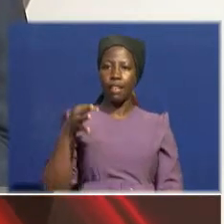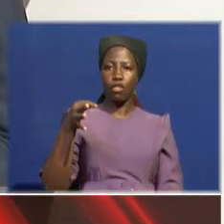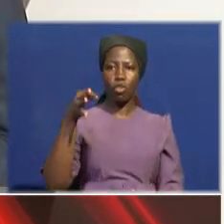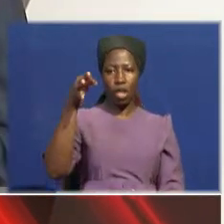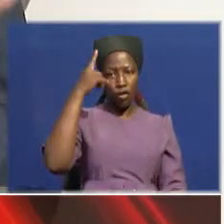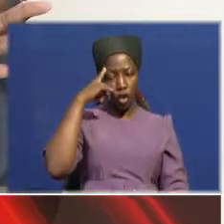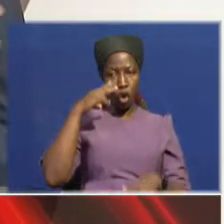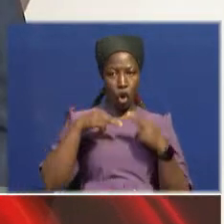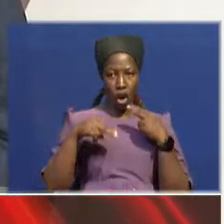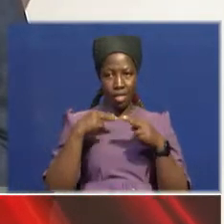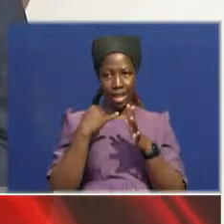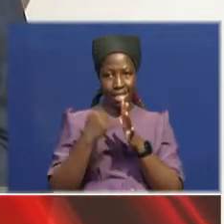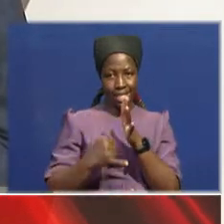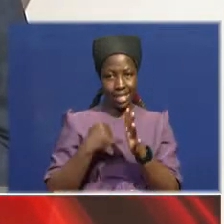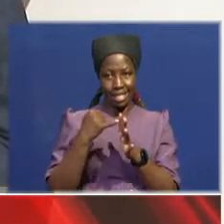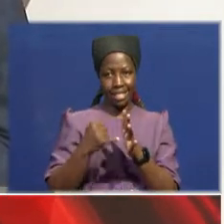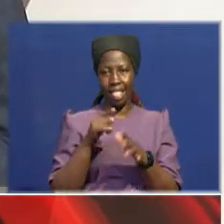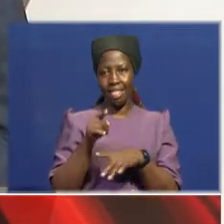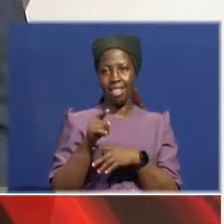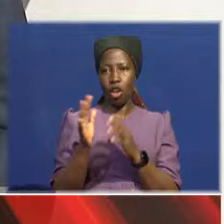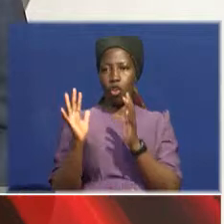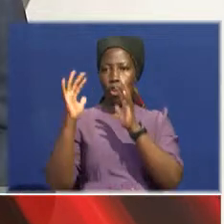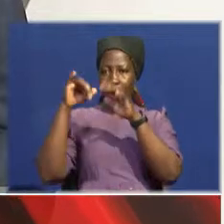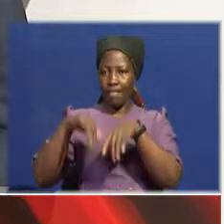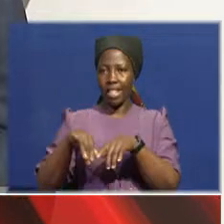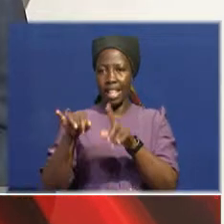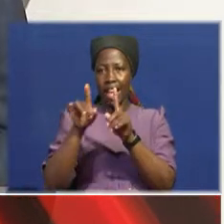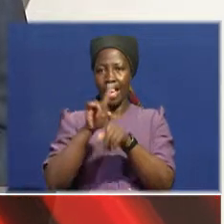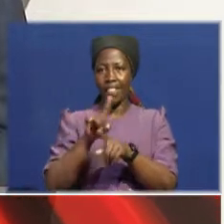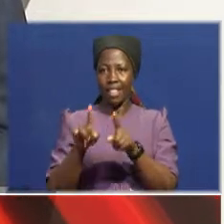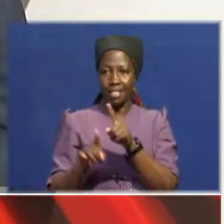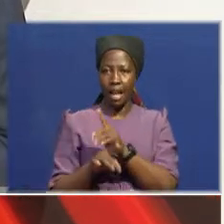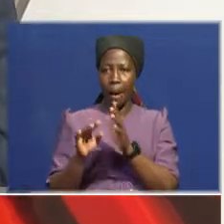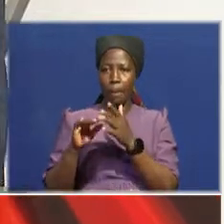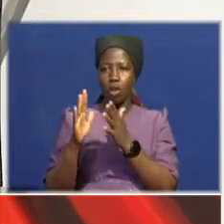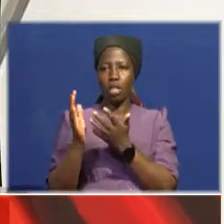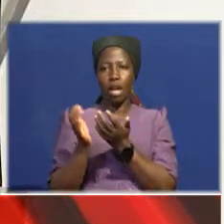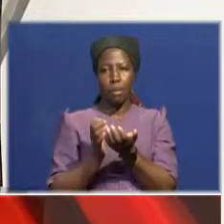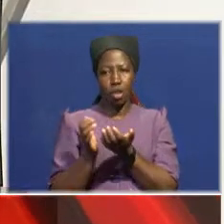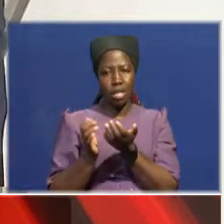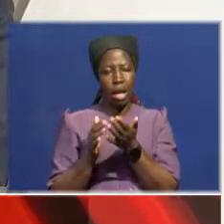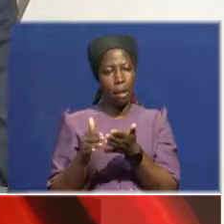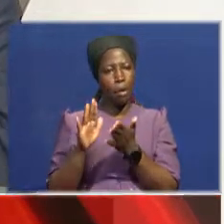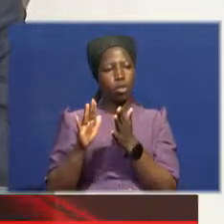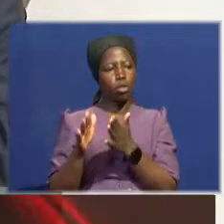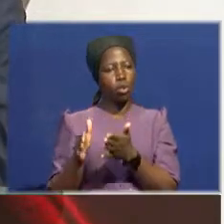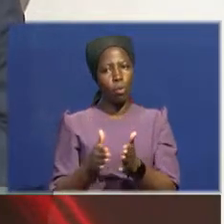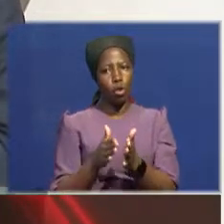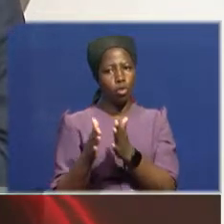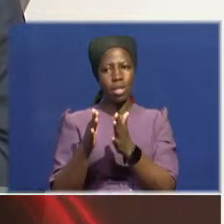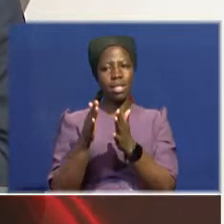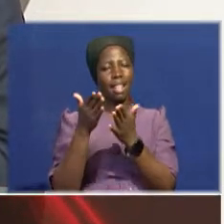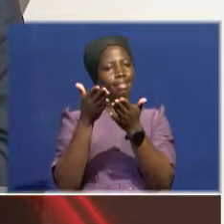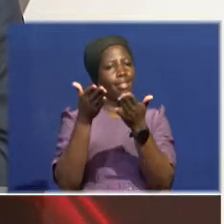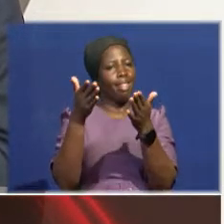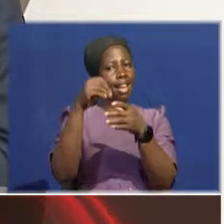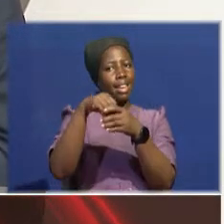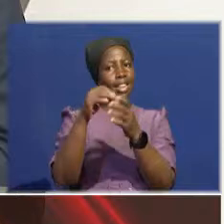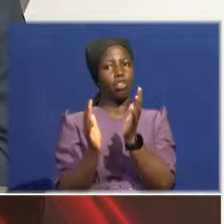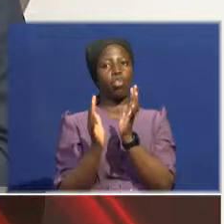hotel industry is conferencing. Mm-hmm. Everything, most business, most opportunities are in conferencing.